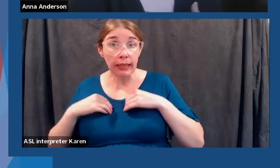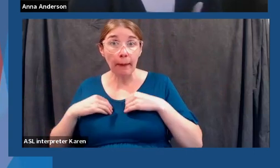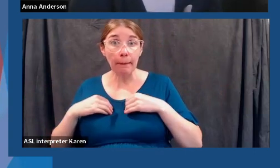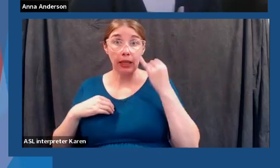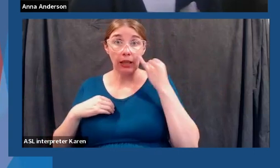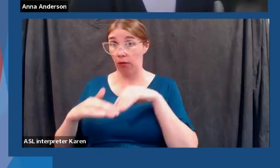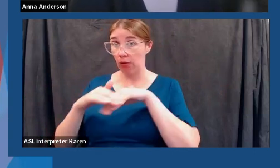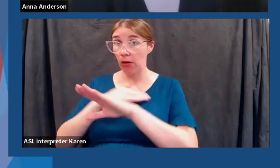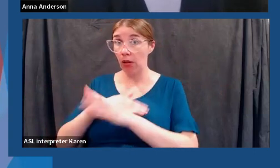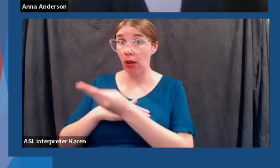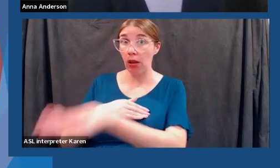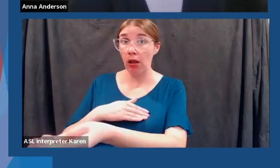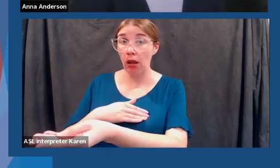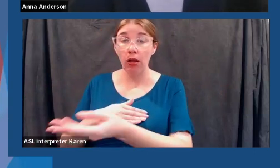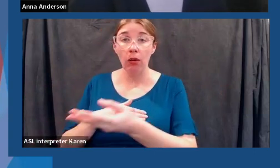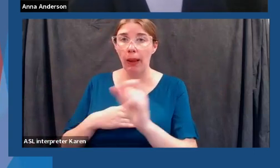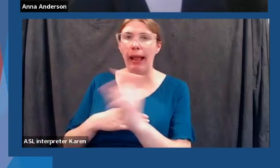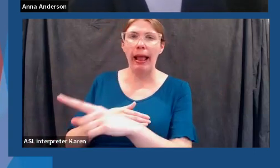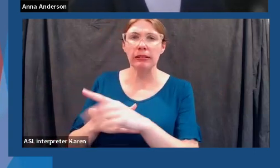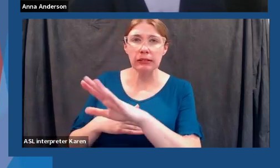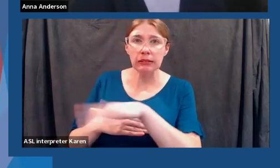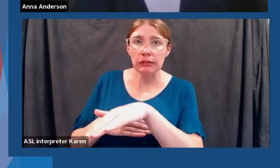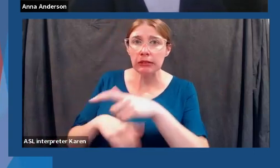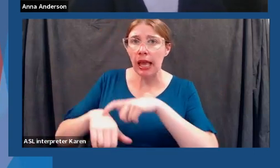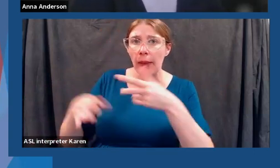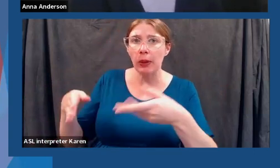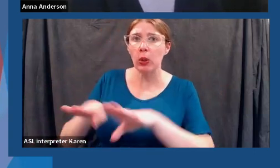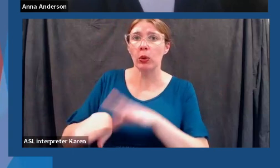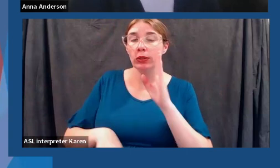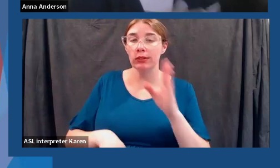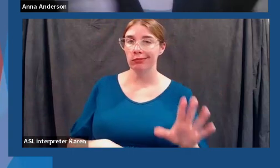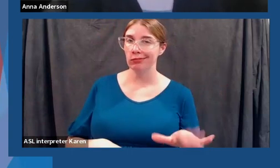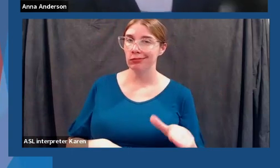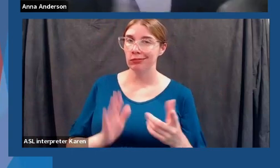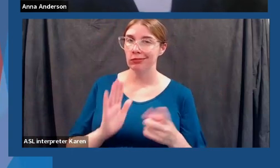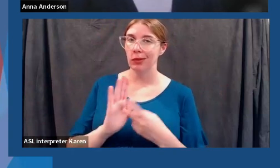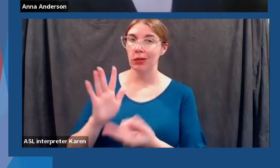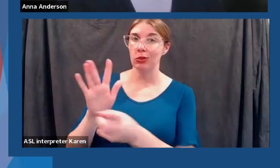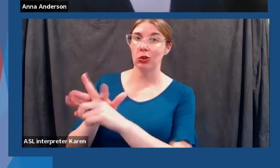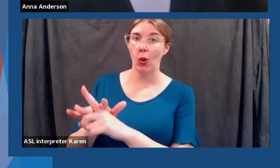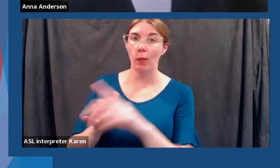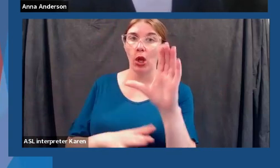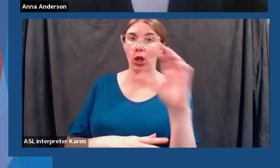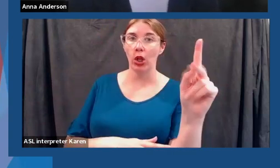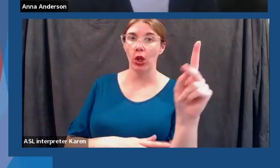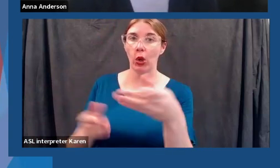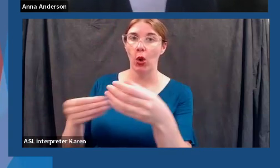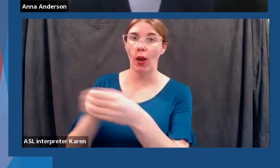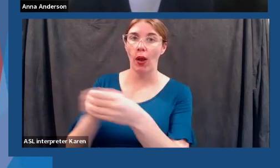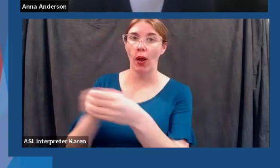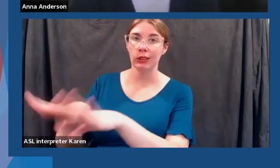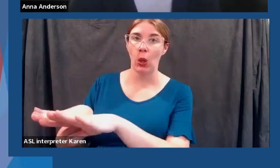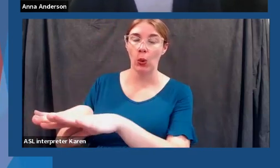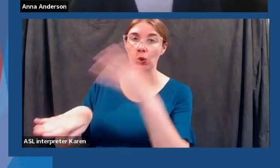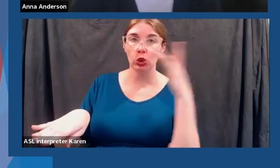you know, until whatever time. Because sometimes if you go to a clerk's office, it's closed. You know, there's a lot